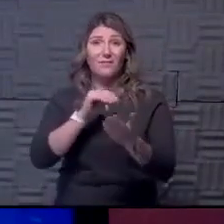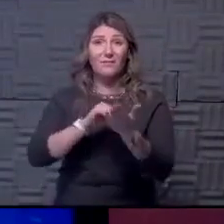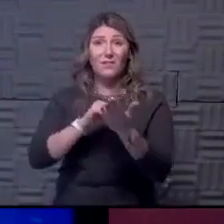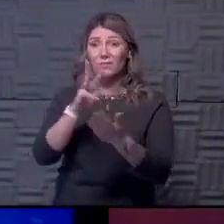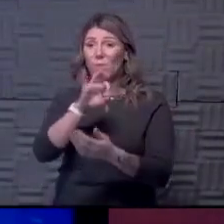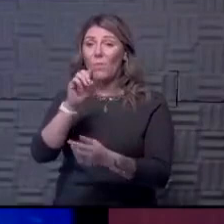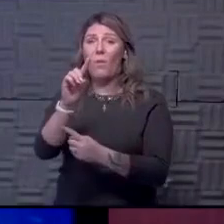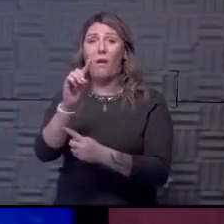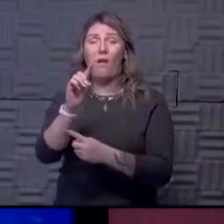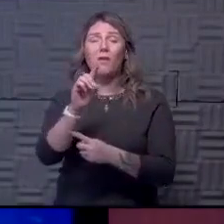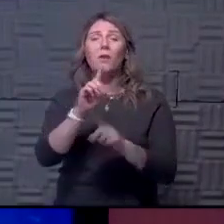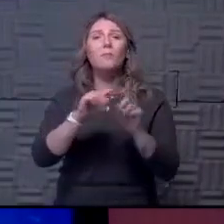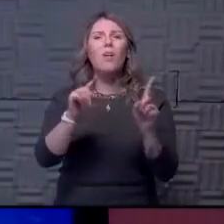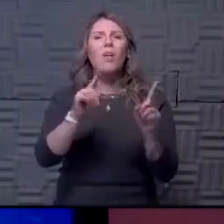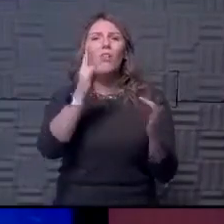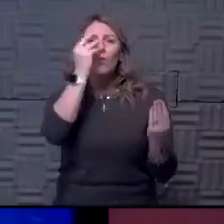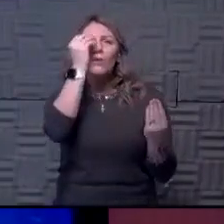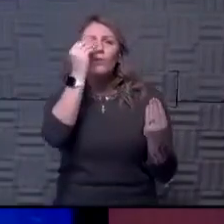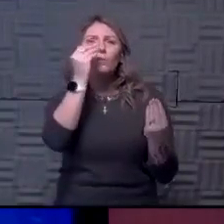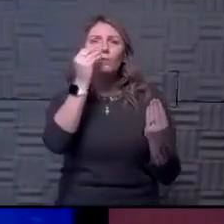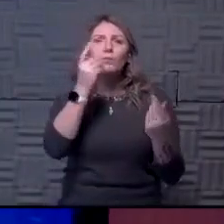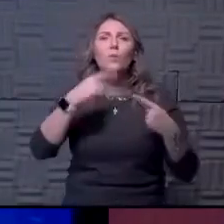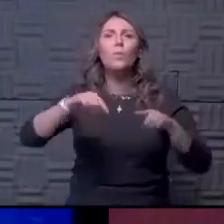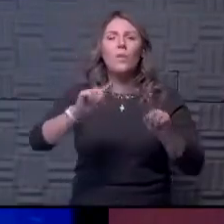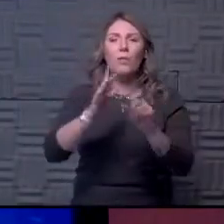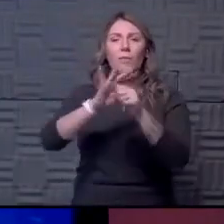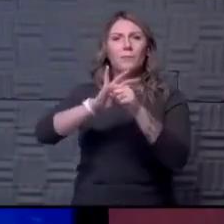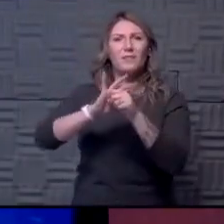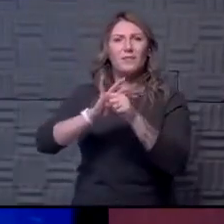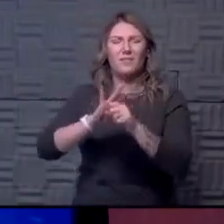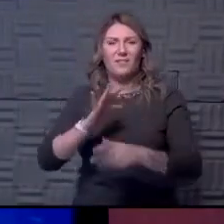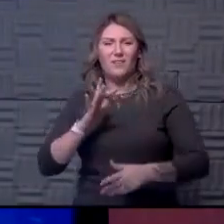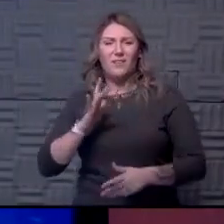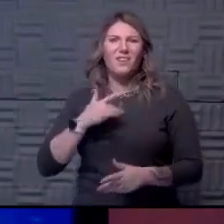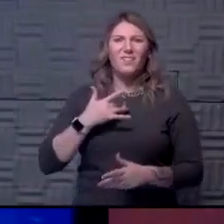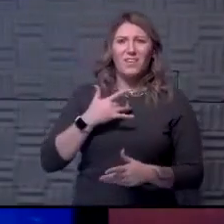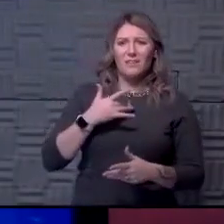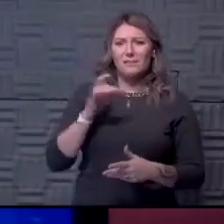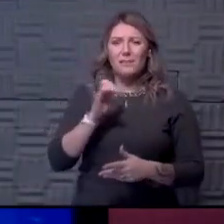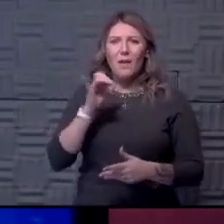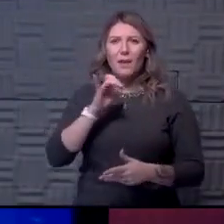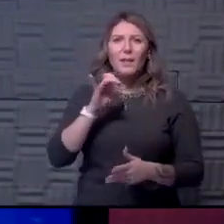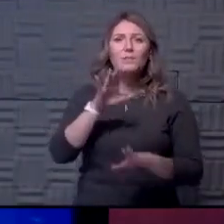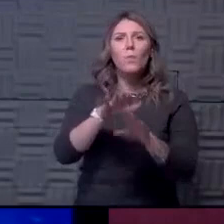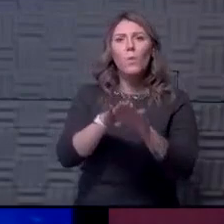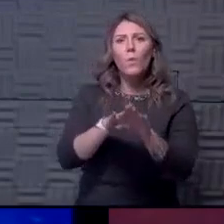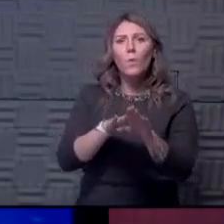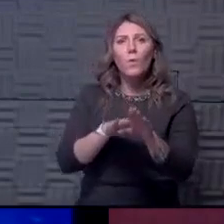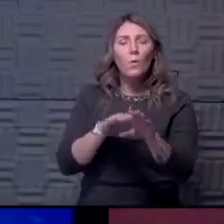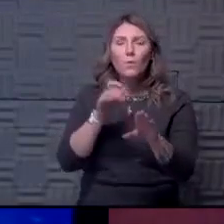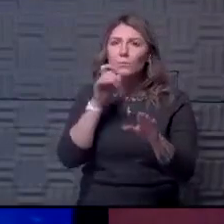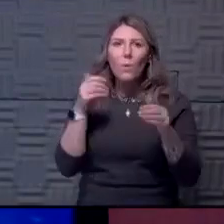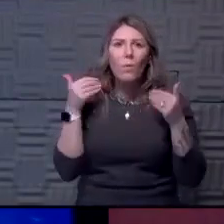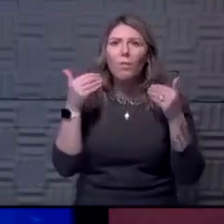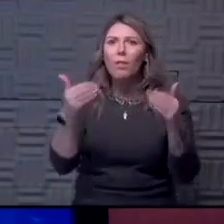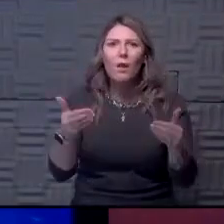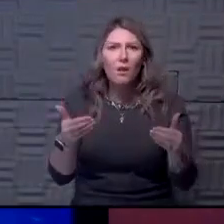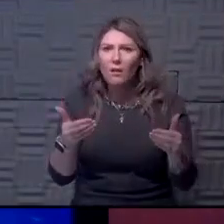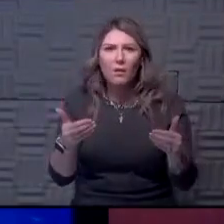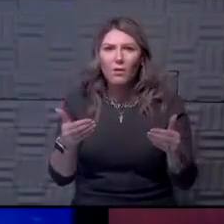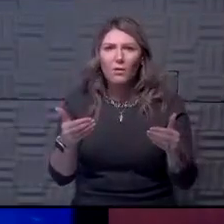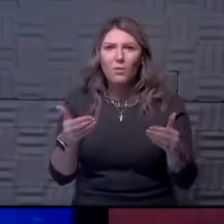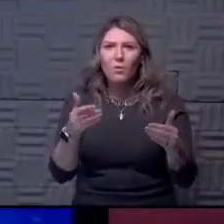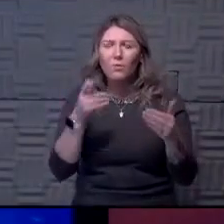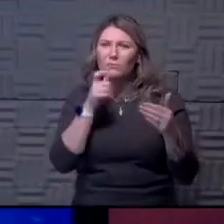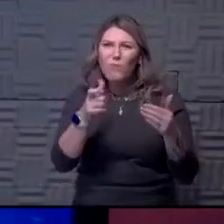this thought. As the pandemic feels like it's winding down, don't let it wind up. Don't let it wind back